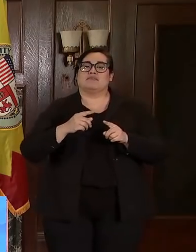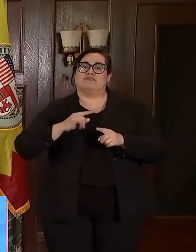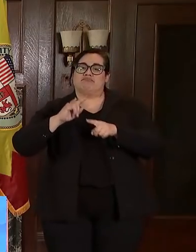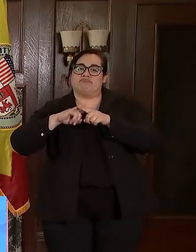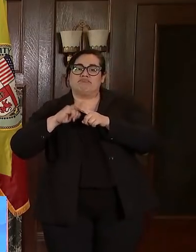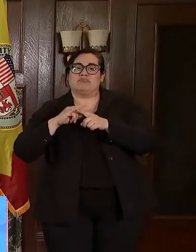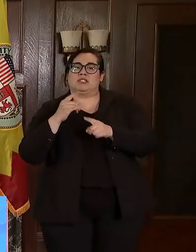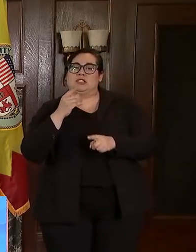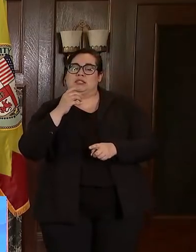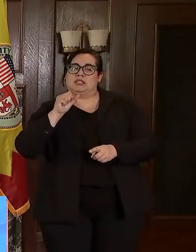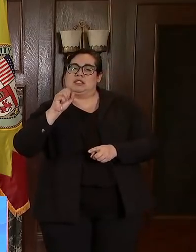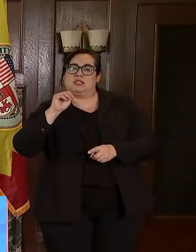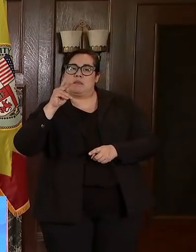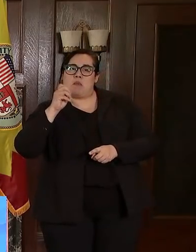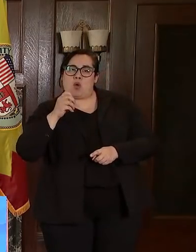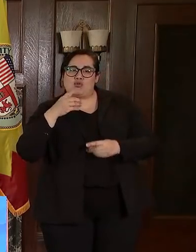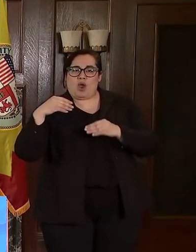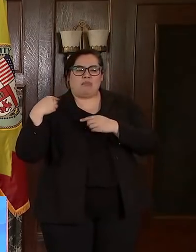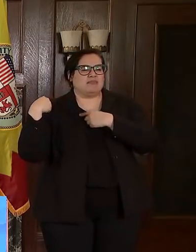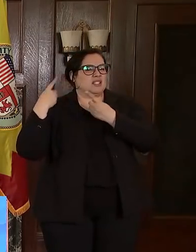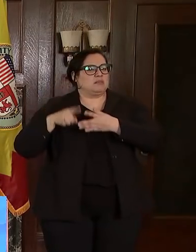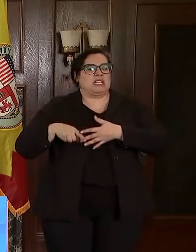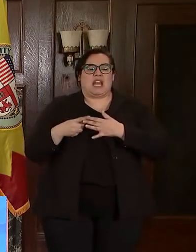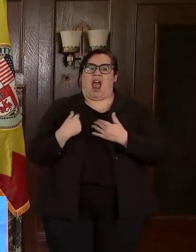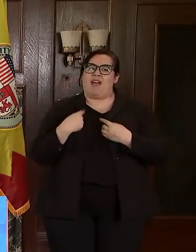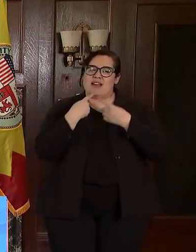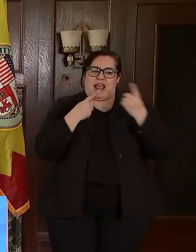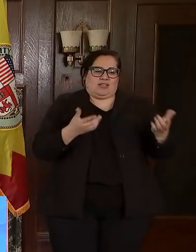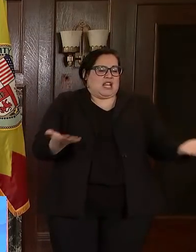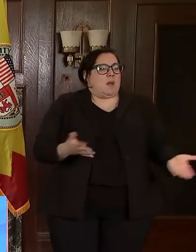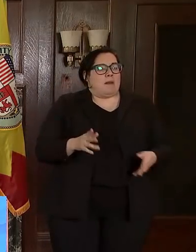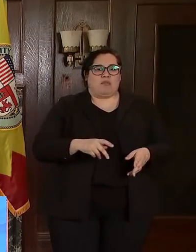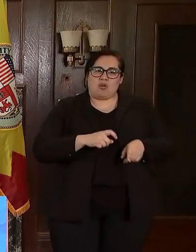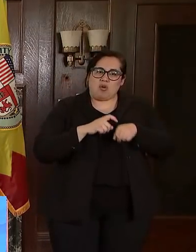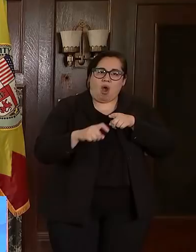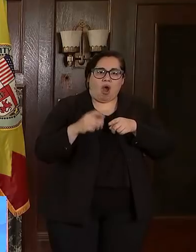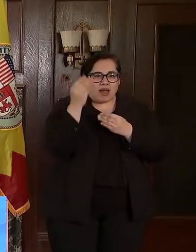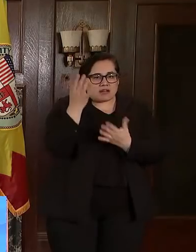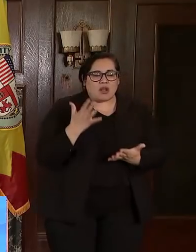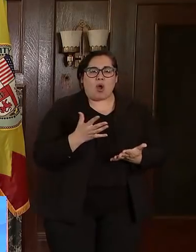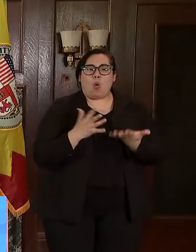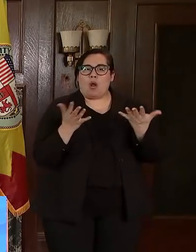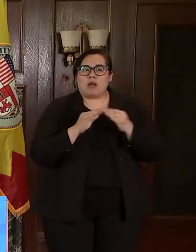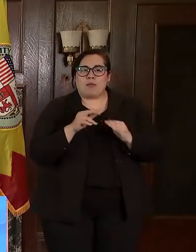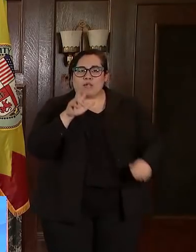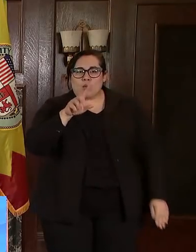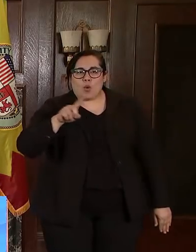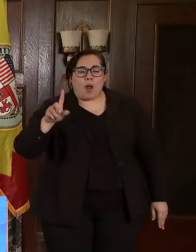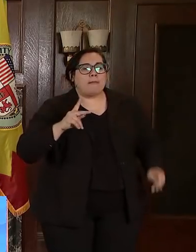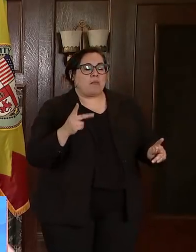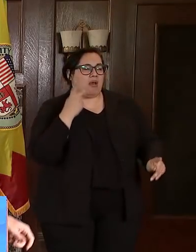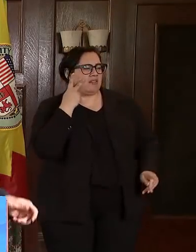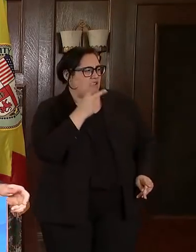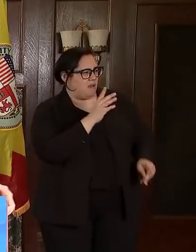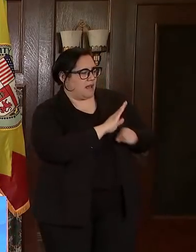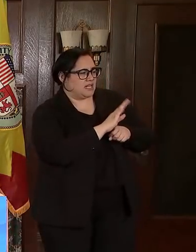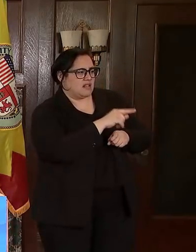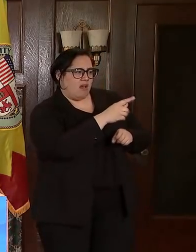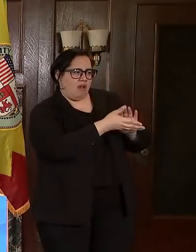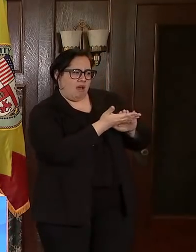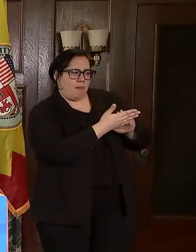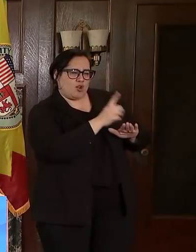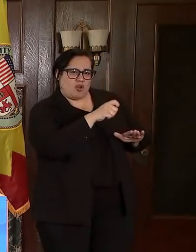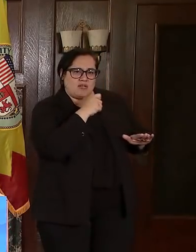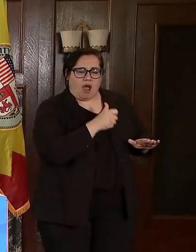since the beginning. I've announced here, people should call, let us know, 311, folks who've seen businesses that are operating